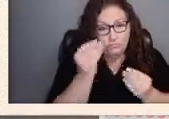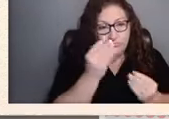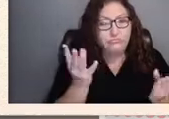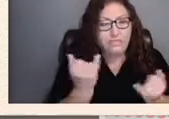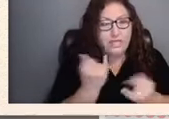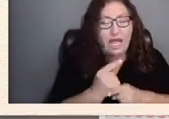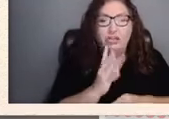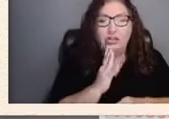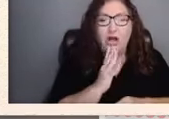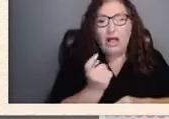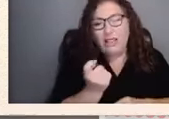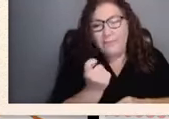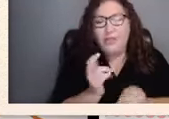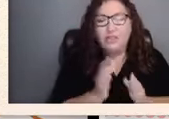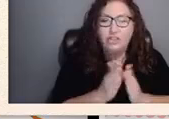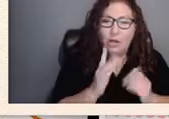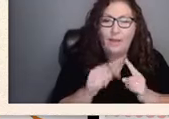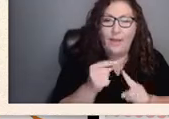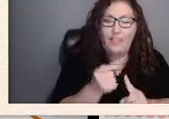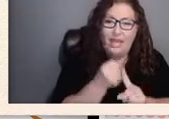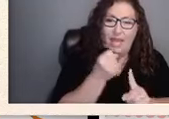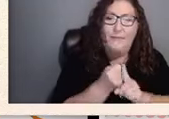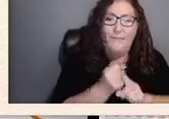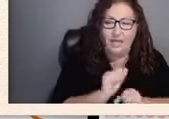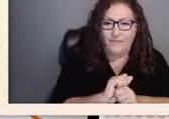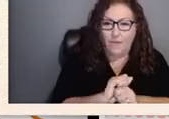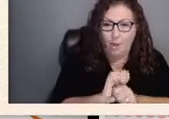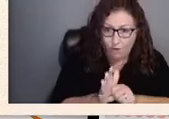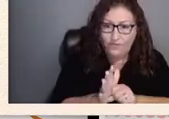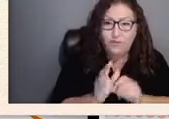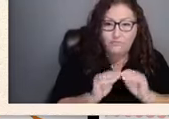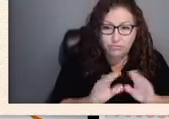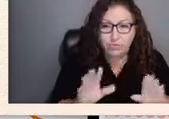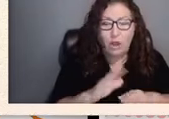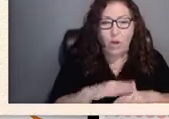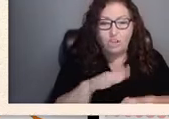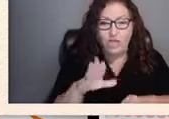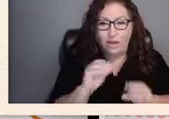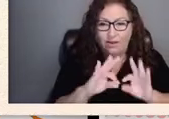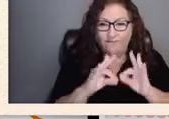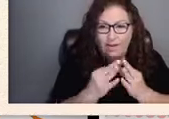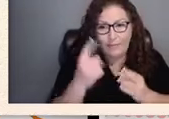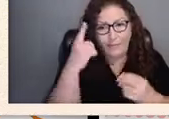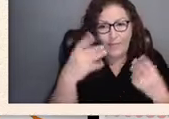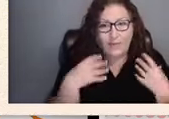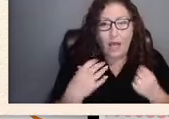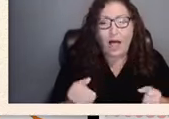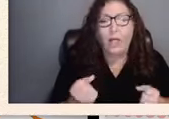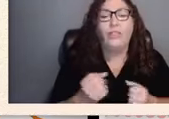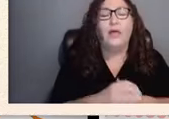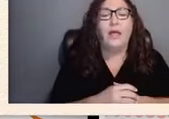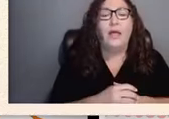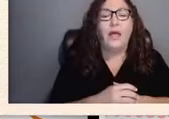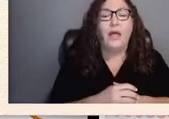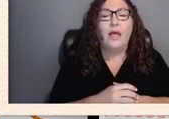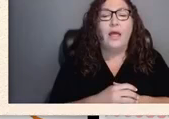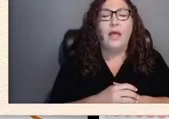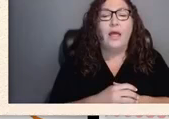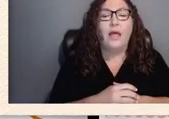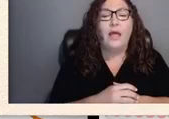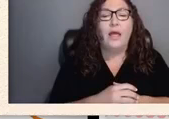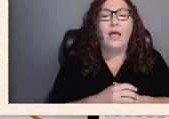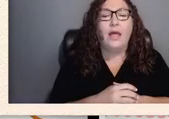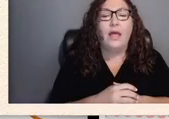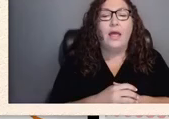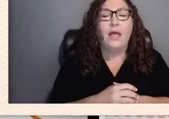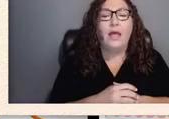bit generally about the impact of COVID on child and family mental health and well-being. Then we'll switch gears and talk a little